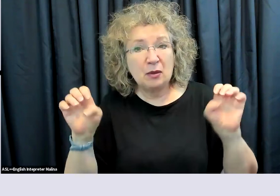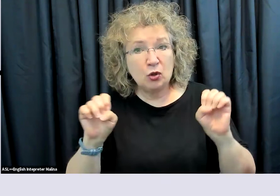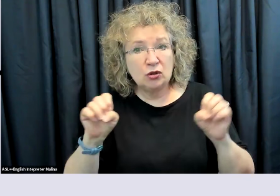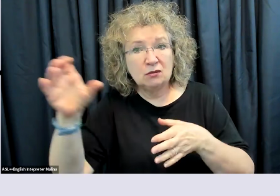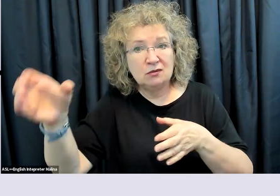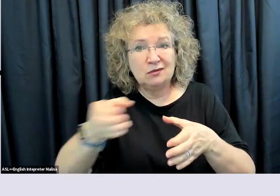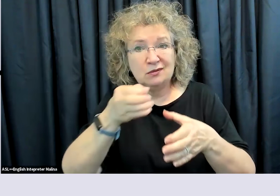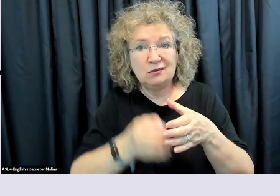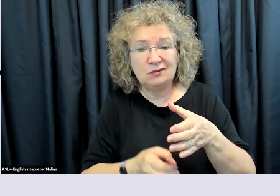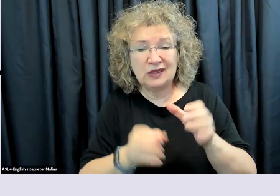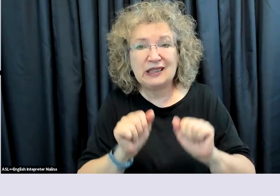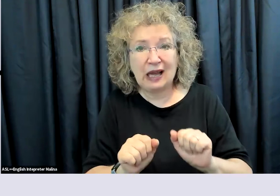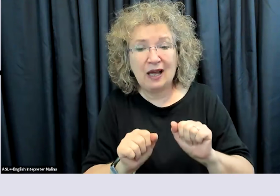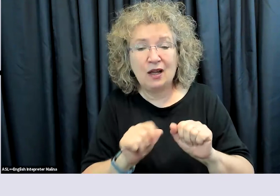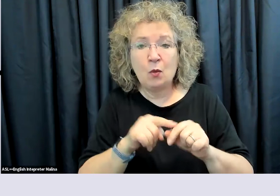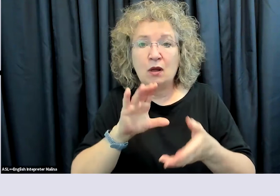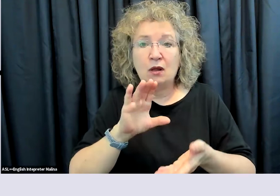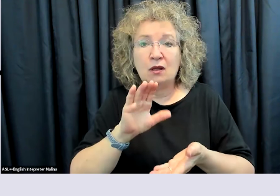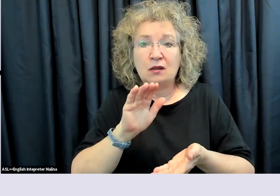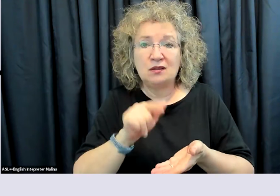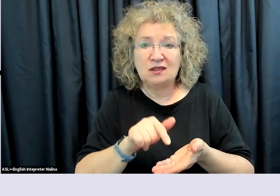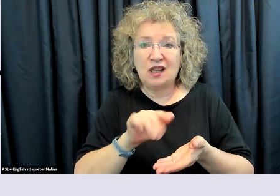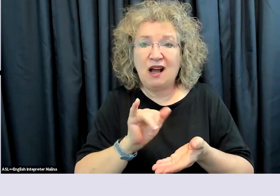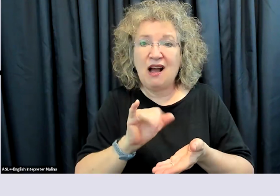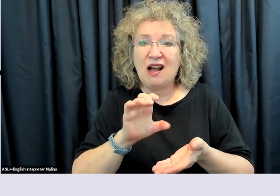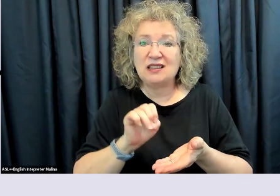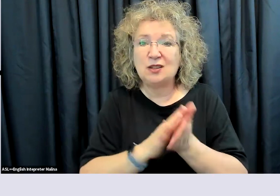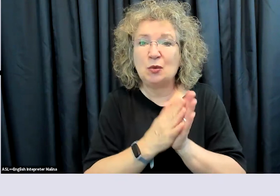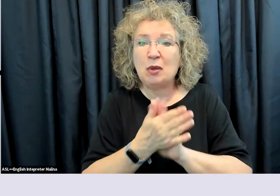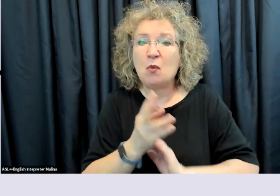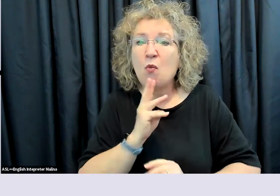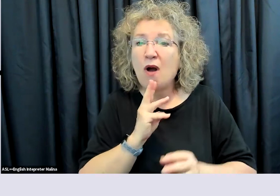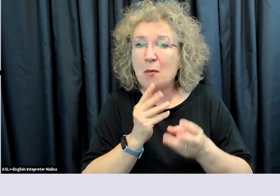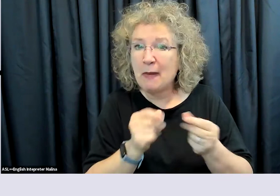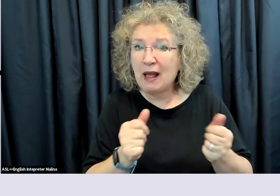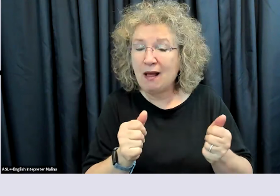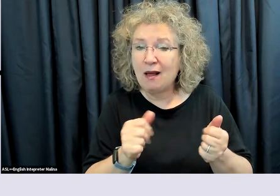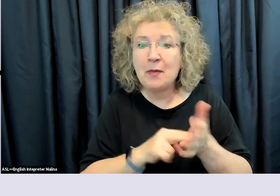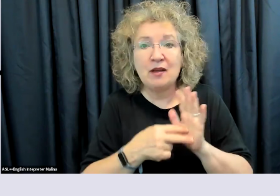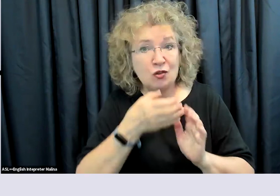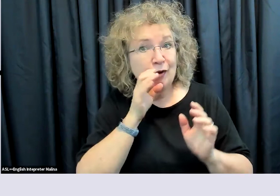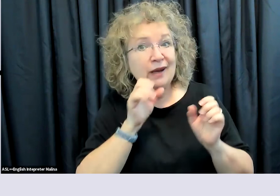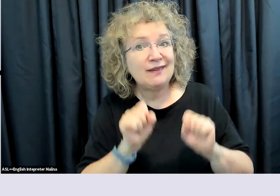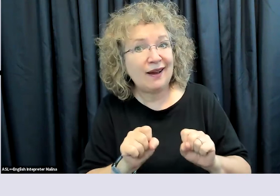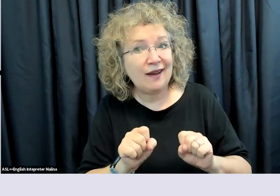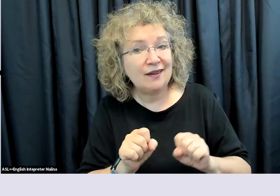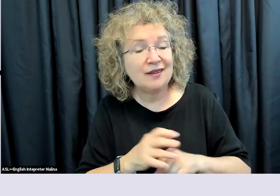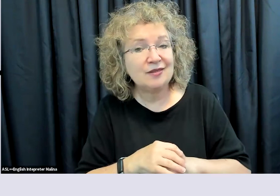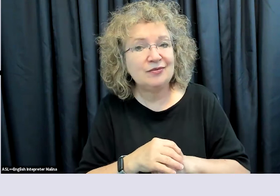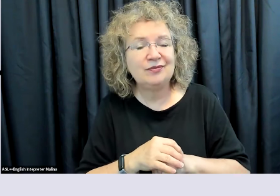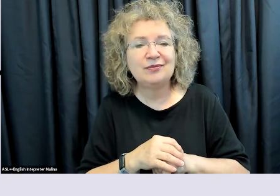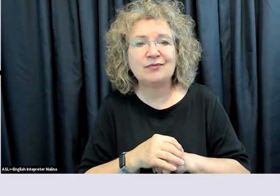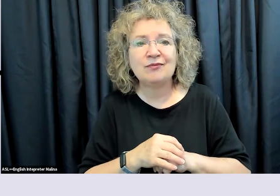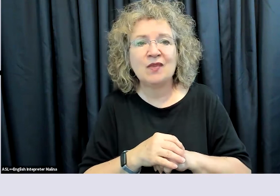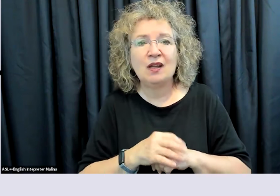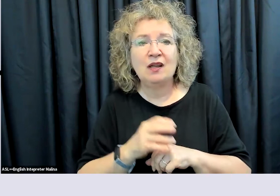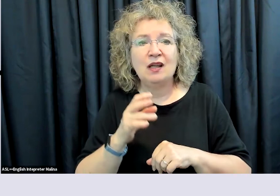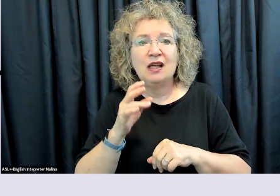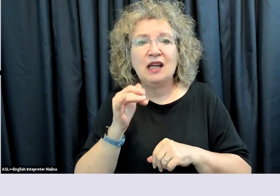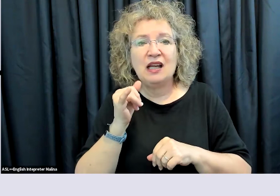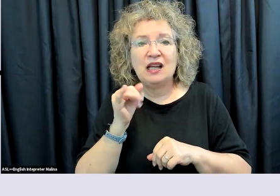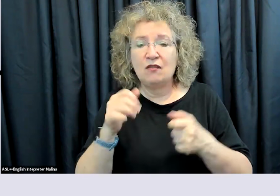And if you're out of power and it's the middle of summer and it's very hot in your house, there have been some times